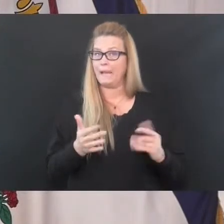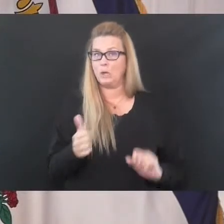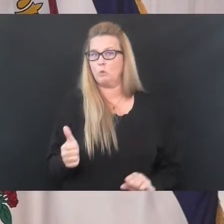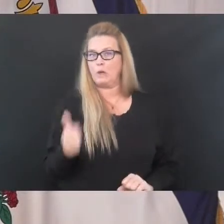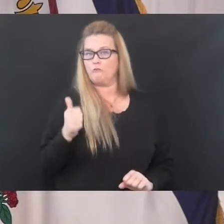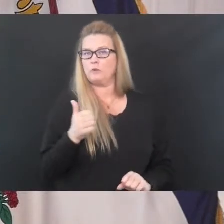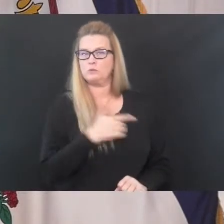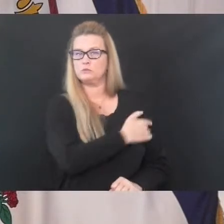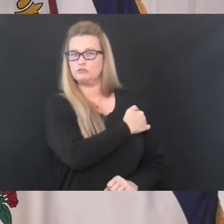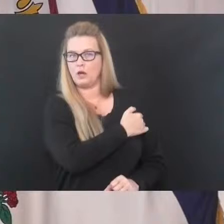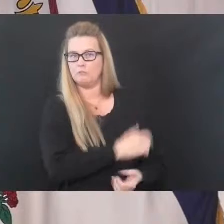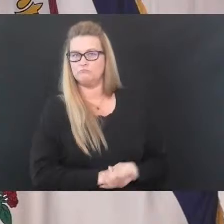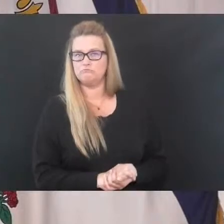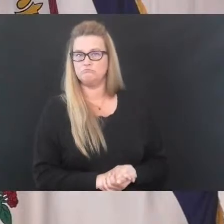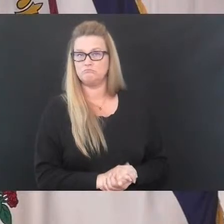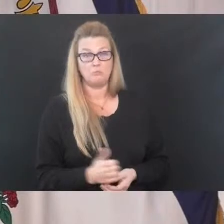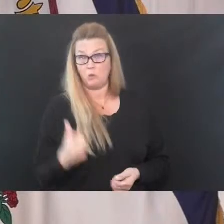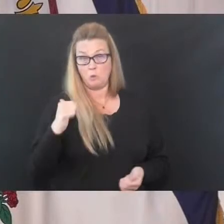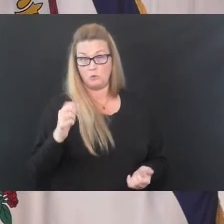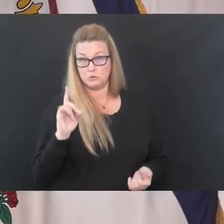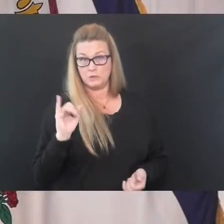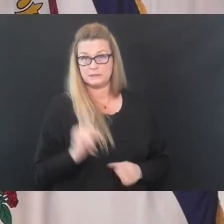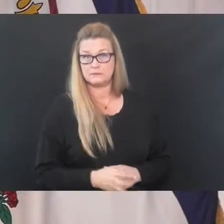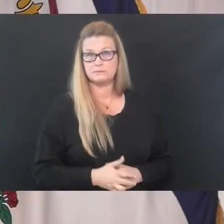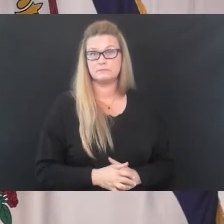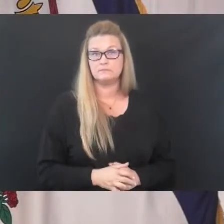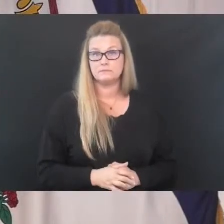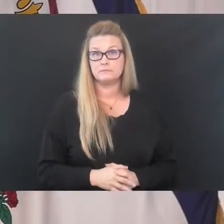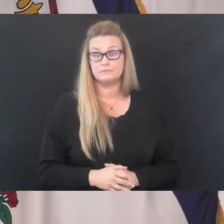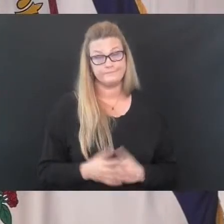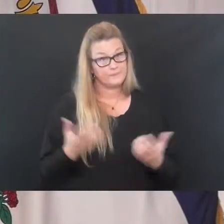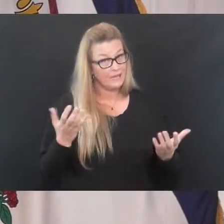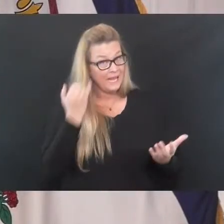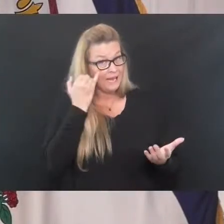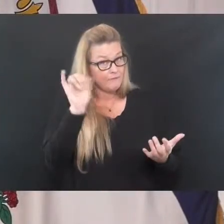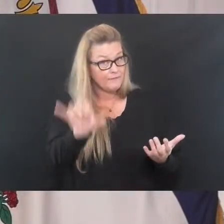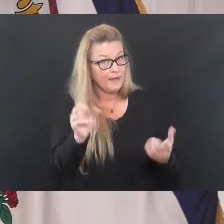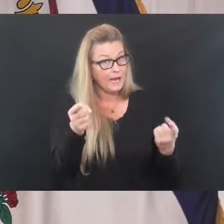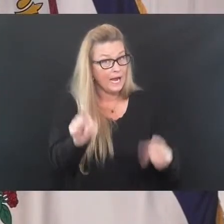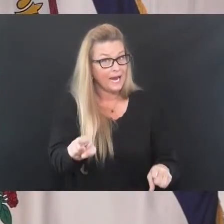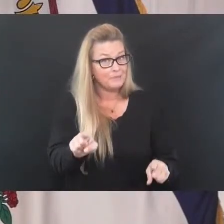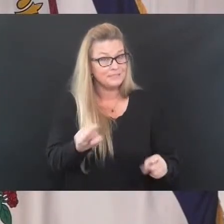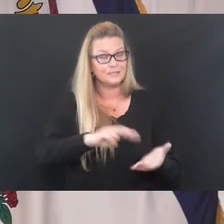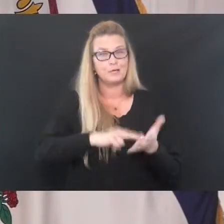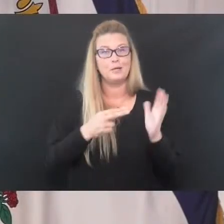shot. We just aren't going to do it. And if that be the case, we've got